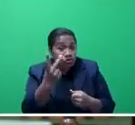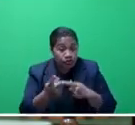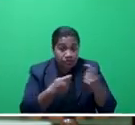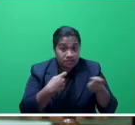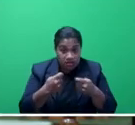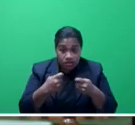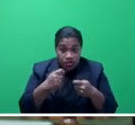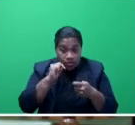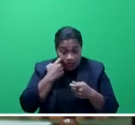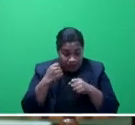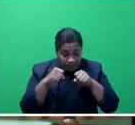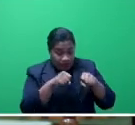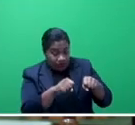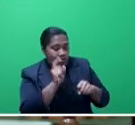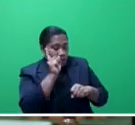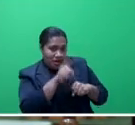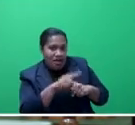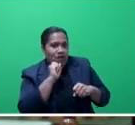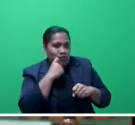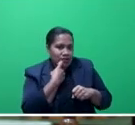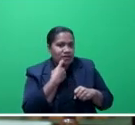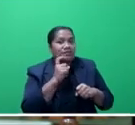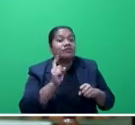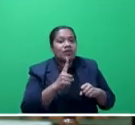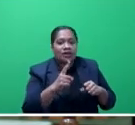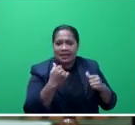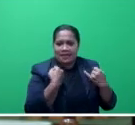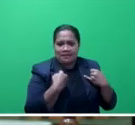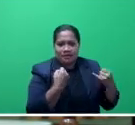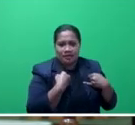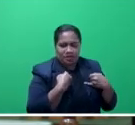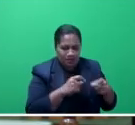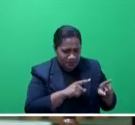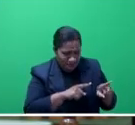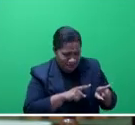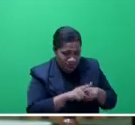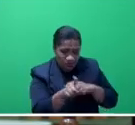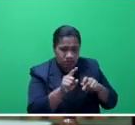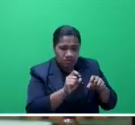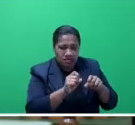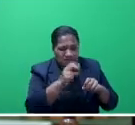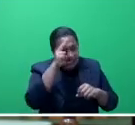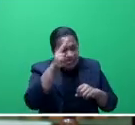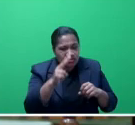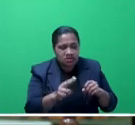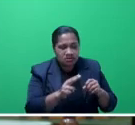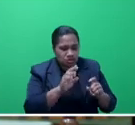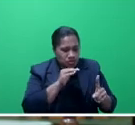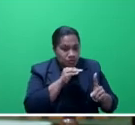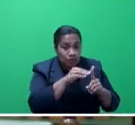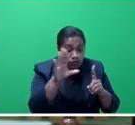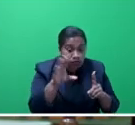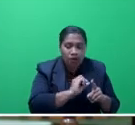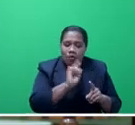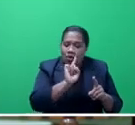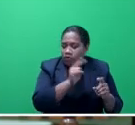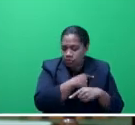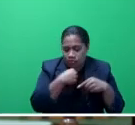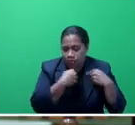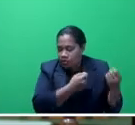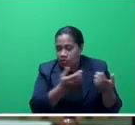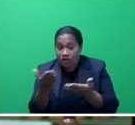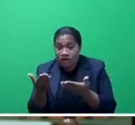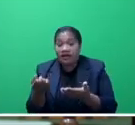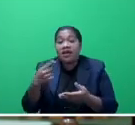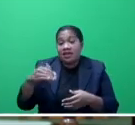will be the ones that implement the most coordinated national approach, from the package deals we offer to the health protocols we